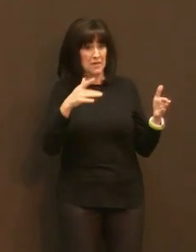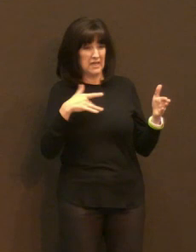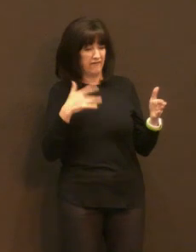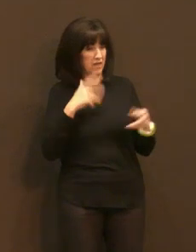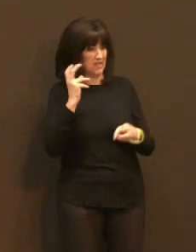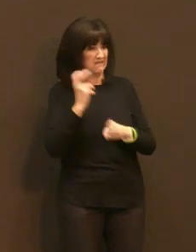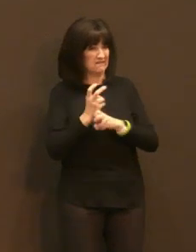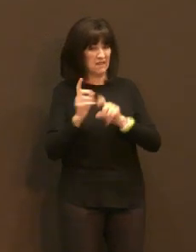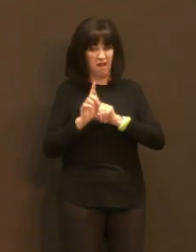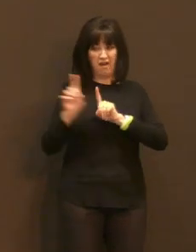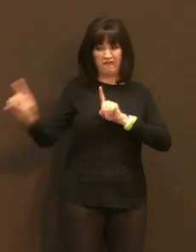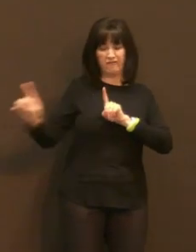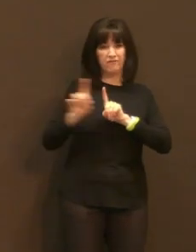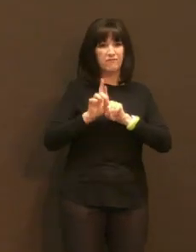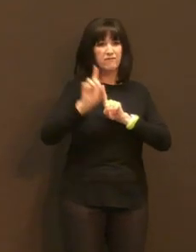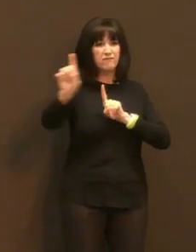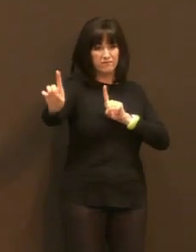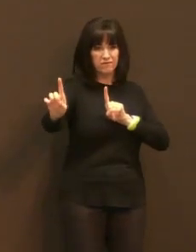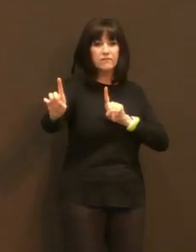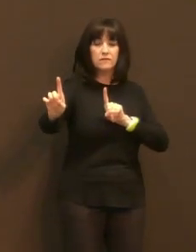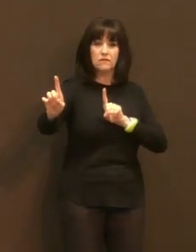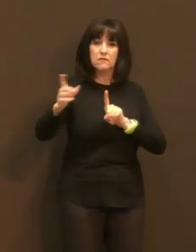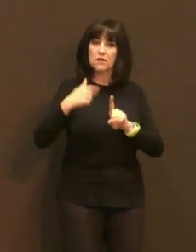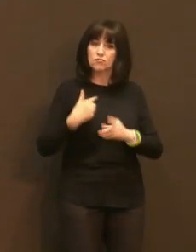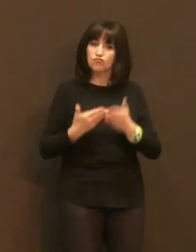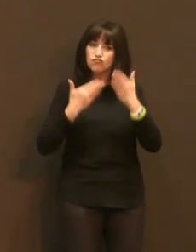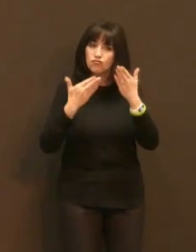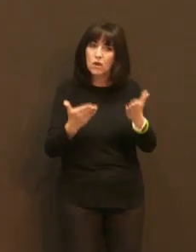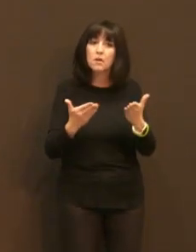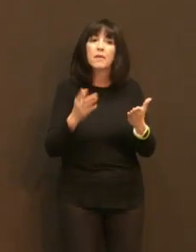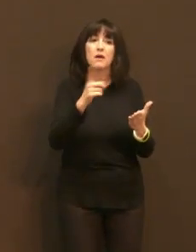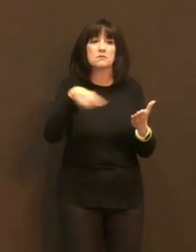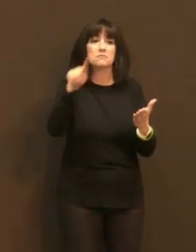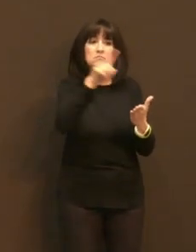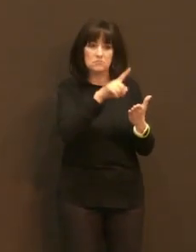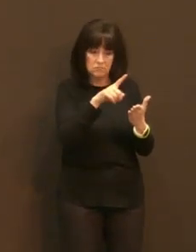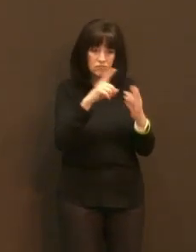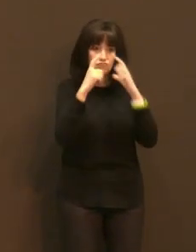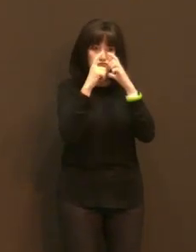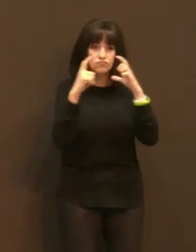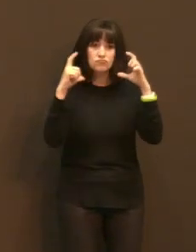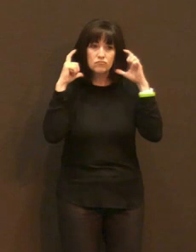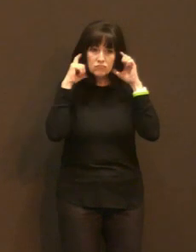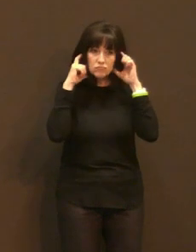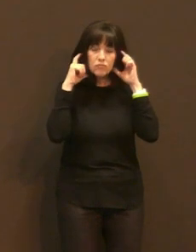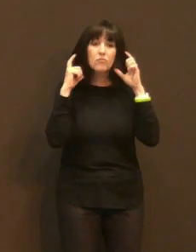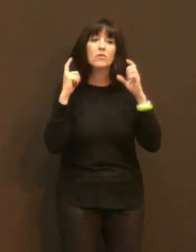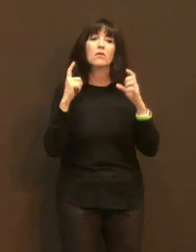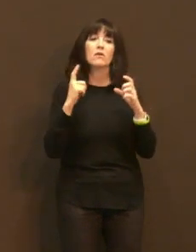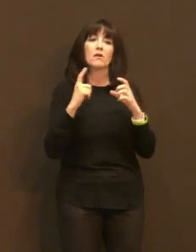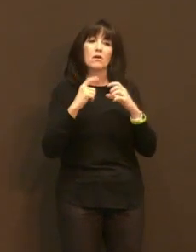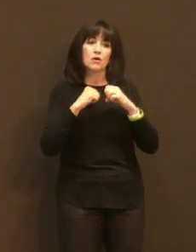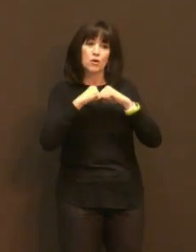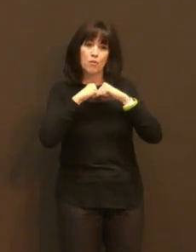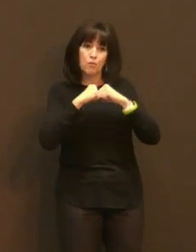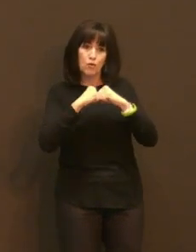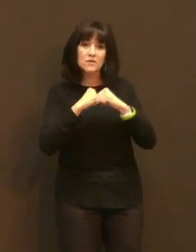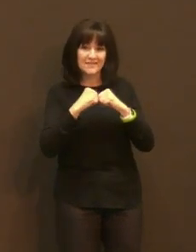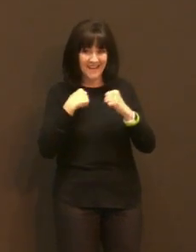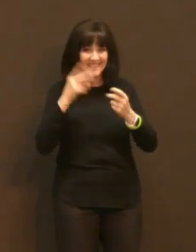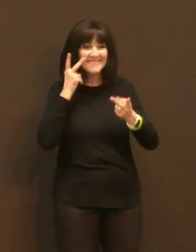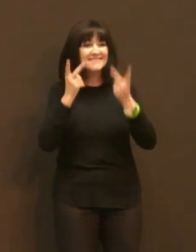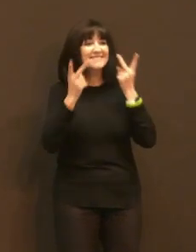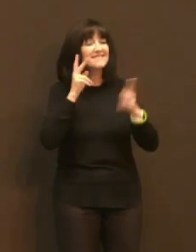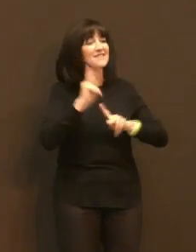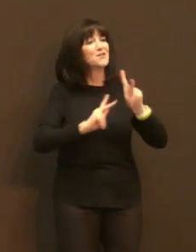social distancing of 6 feet, we're recommending that you wear a cloth mask. We've had some creative ones that we've